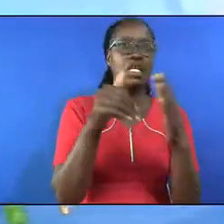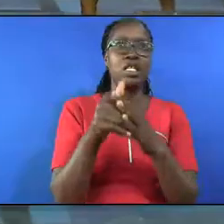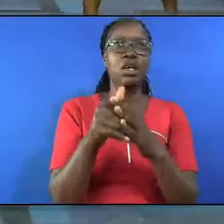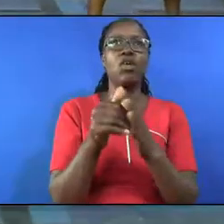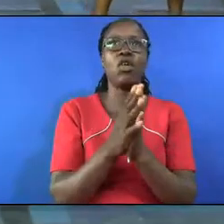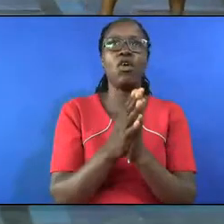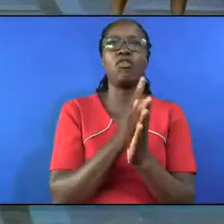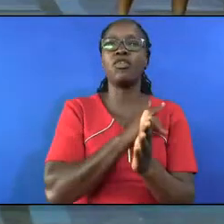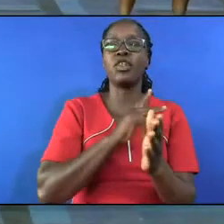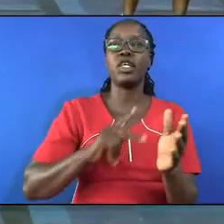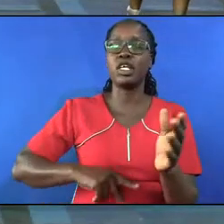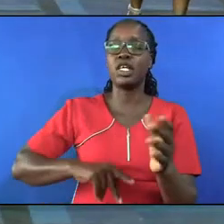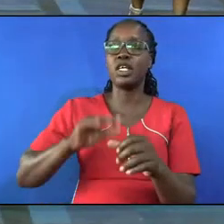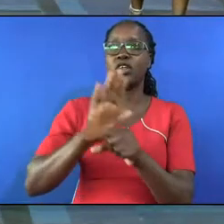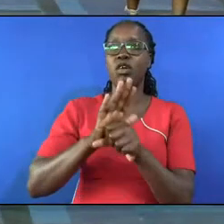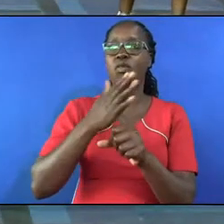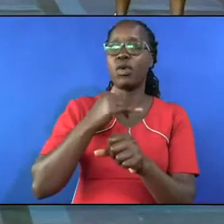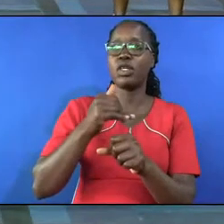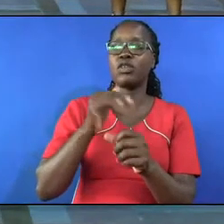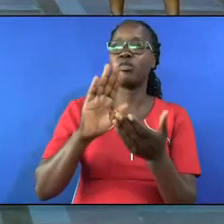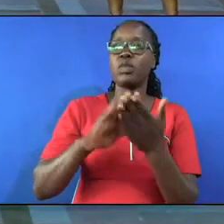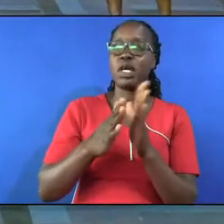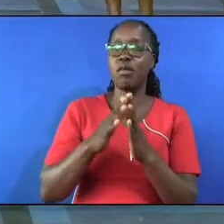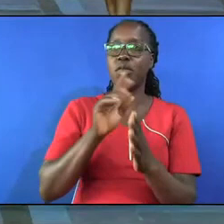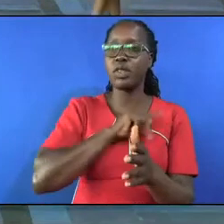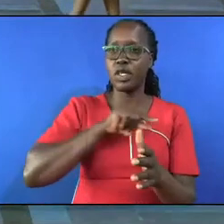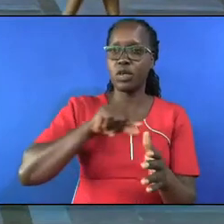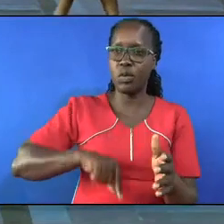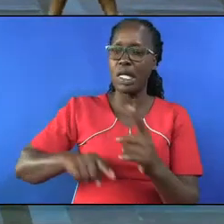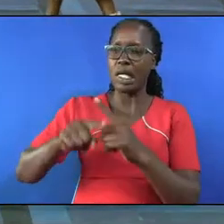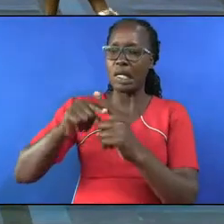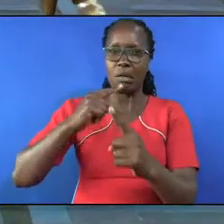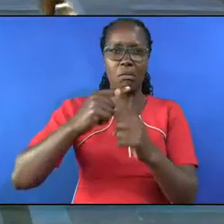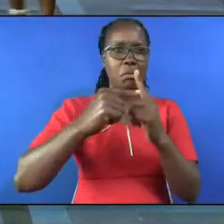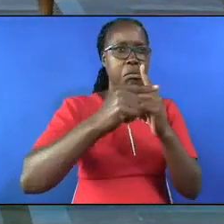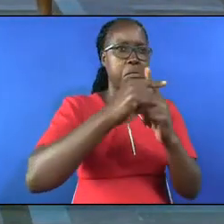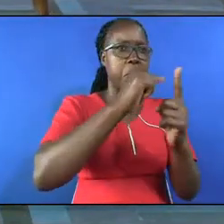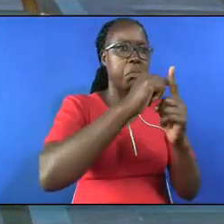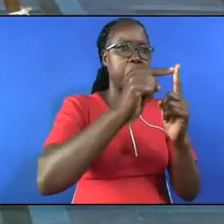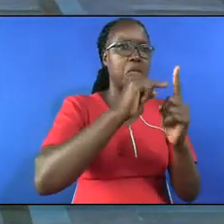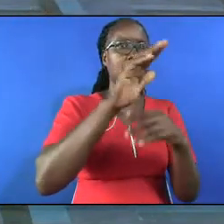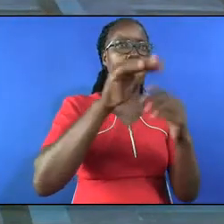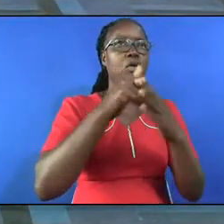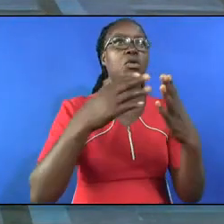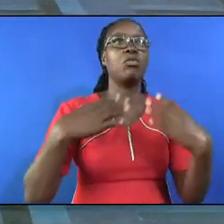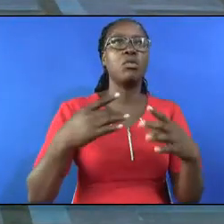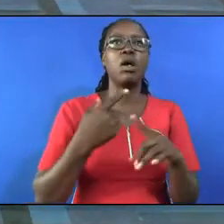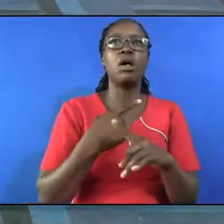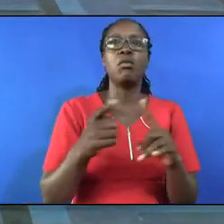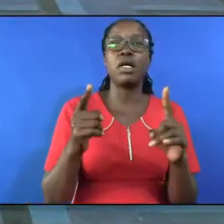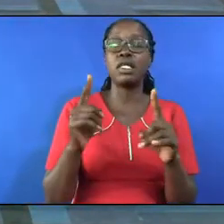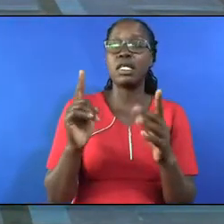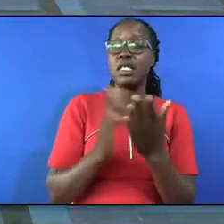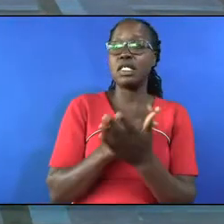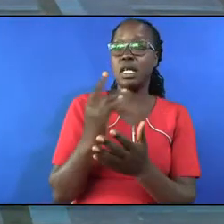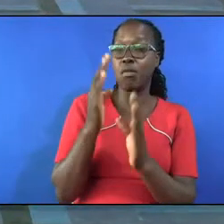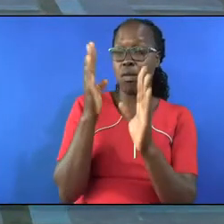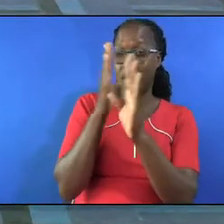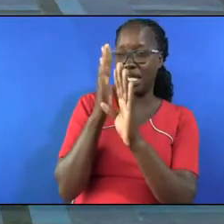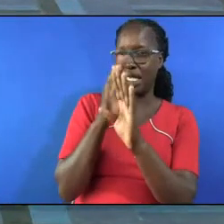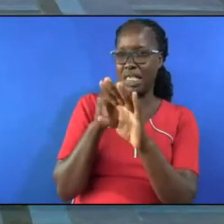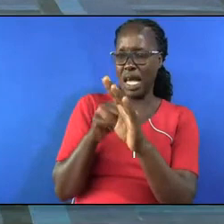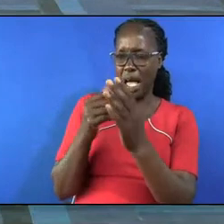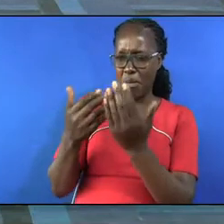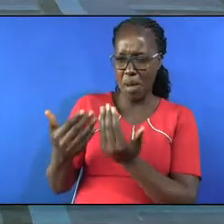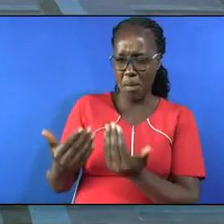royal family because she wanted to be queen. And so she slayed everyone. But someone hid King Joash while he was